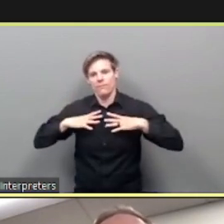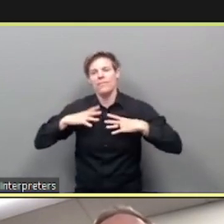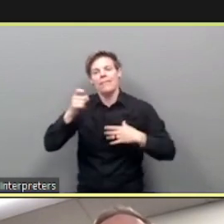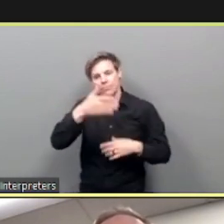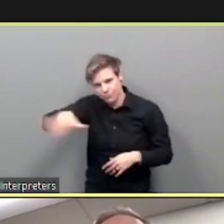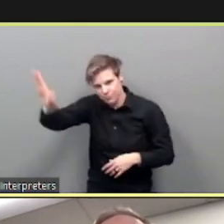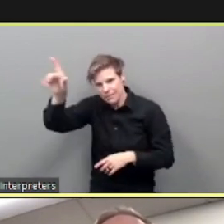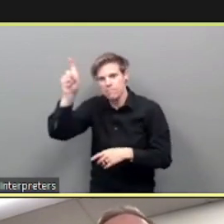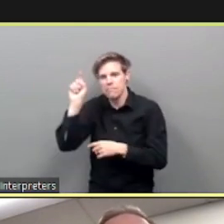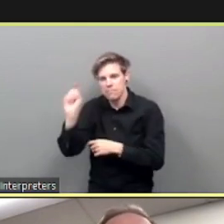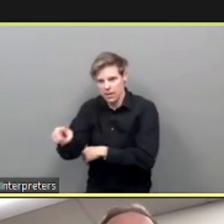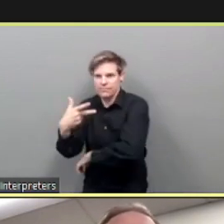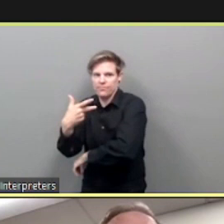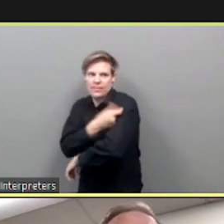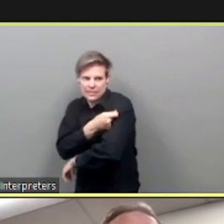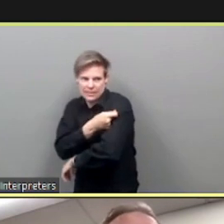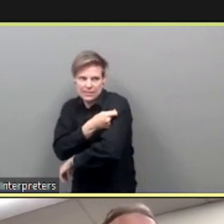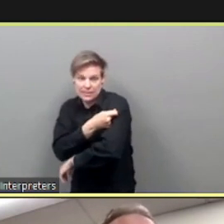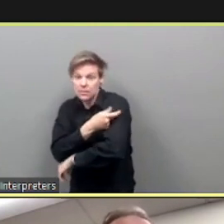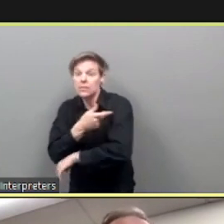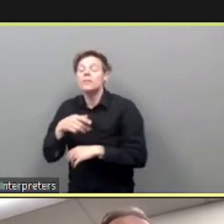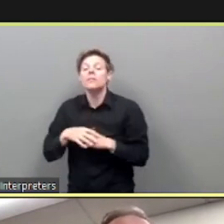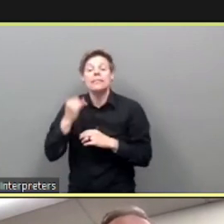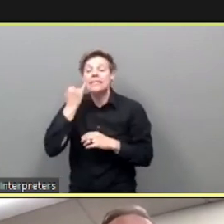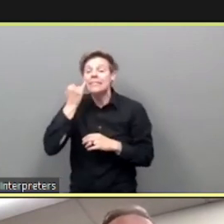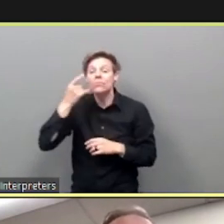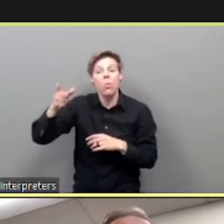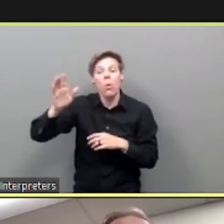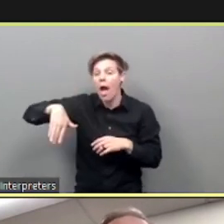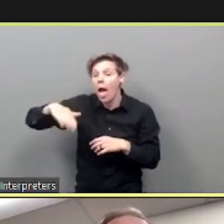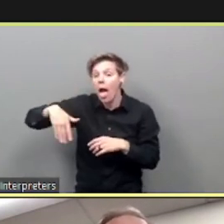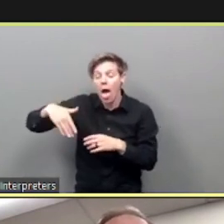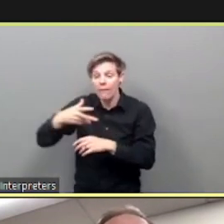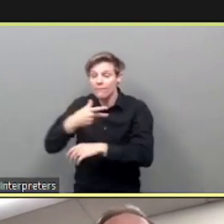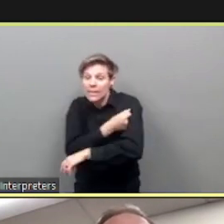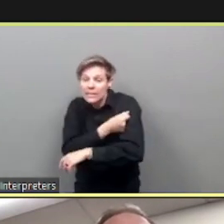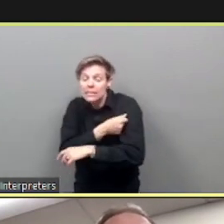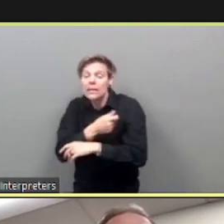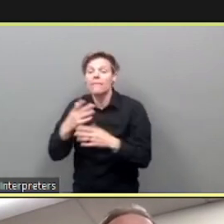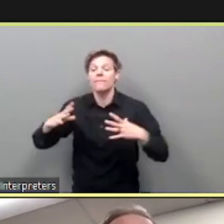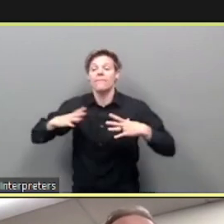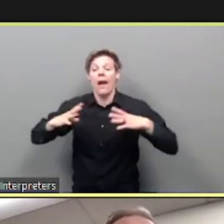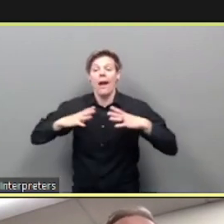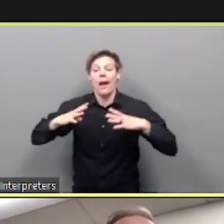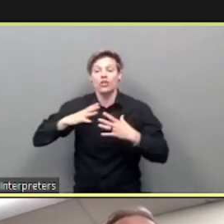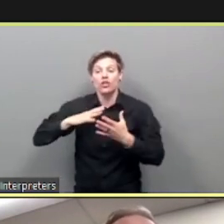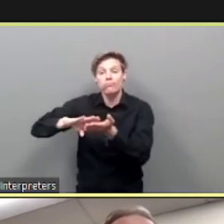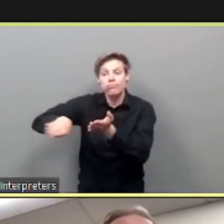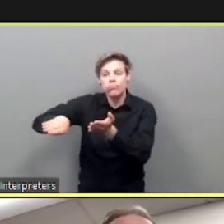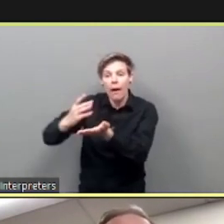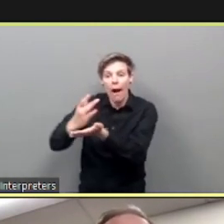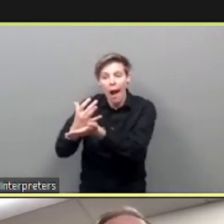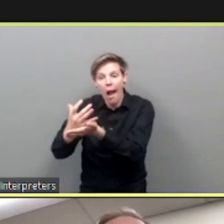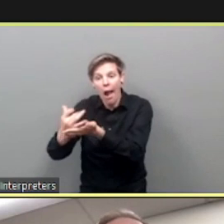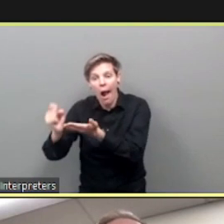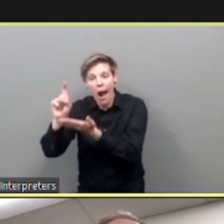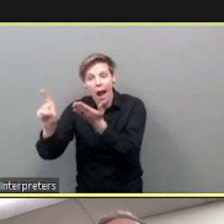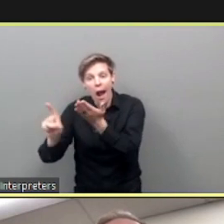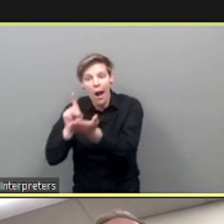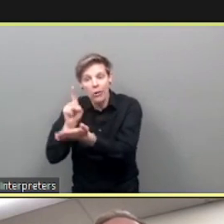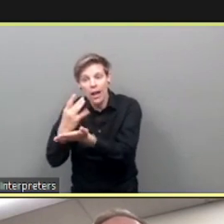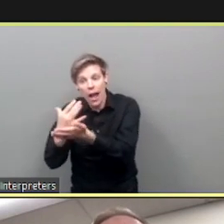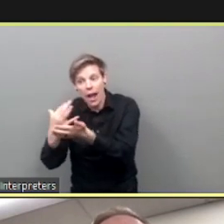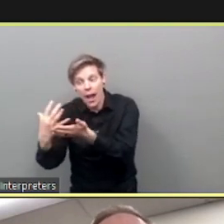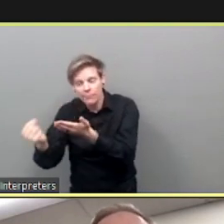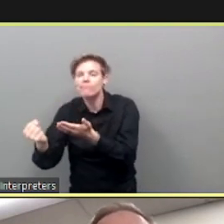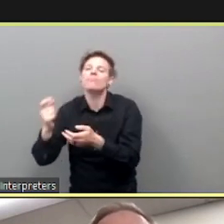be working in their hospital. So we're seeing progress and hoping to get this one across the finish line very soon. And I